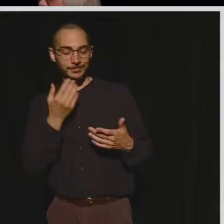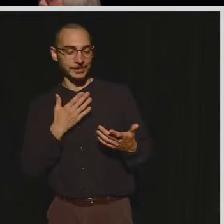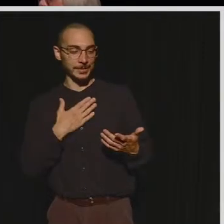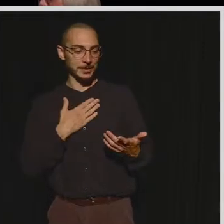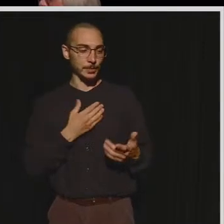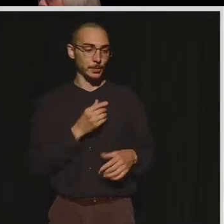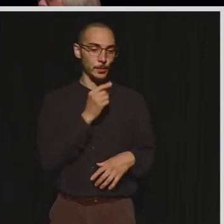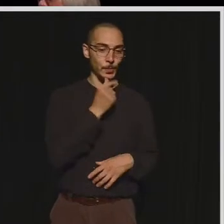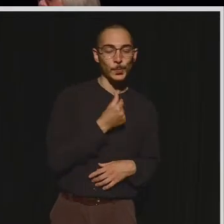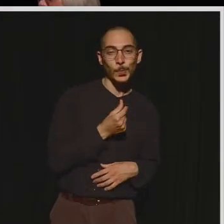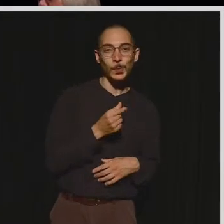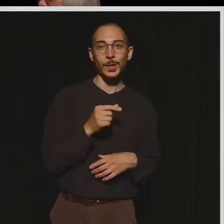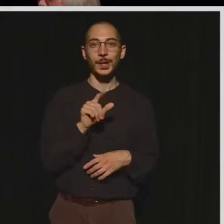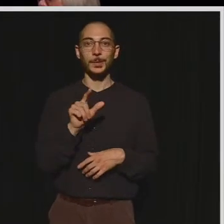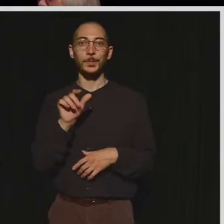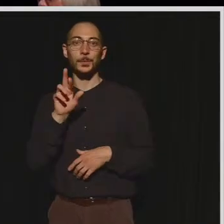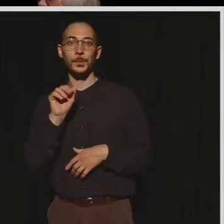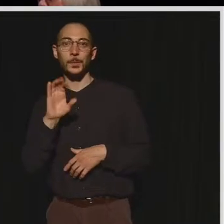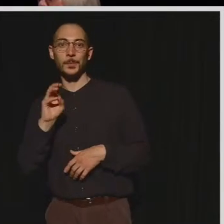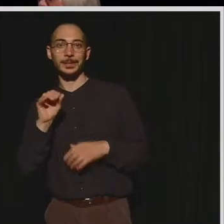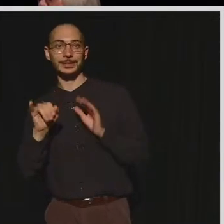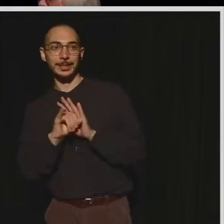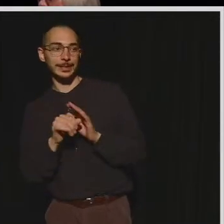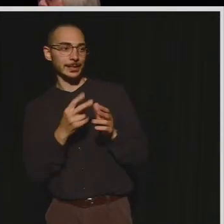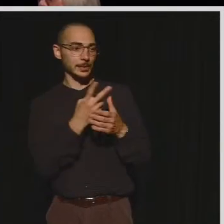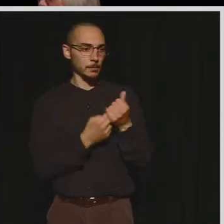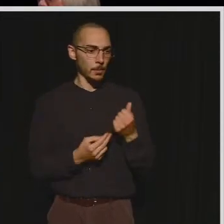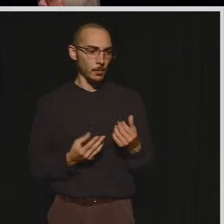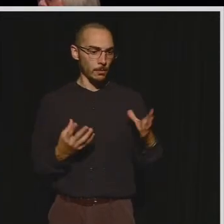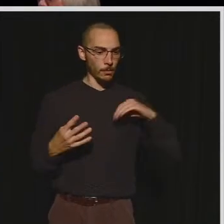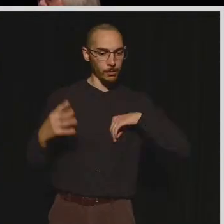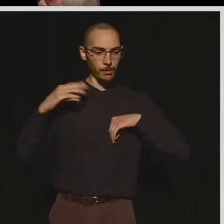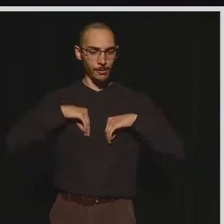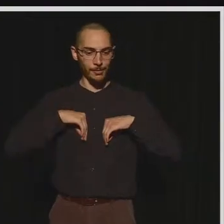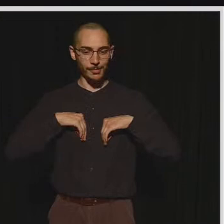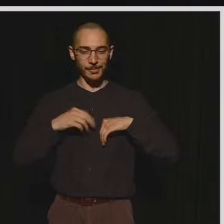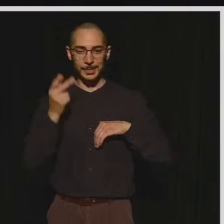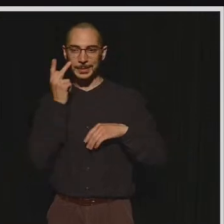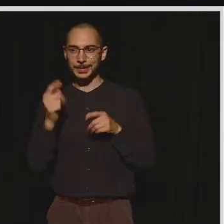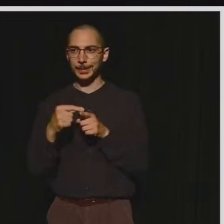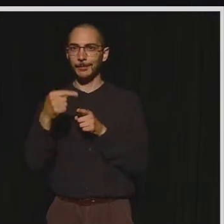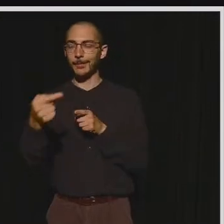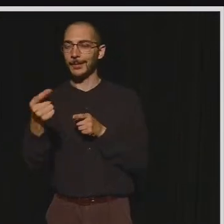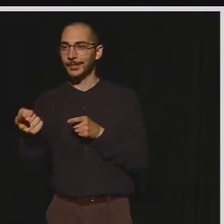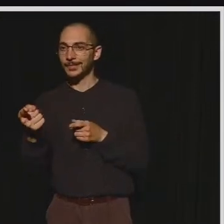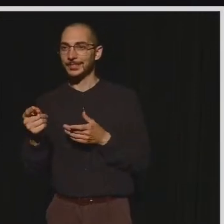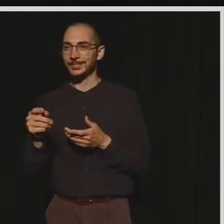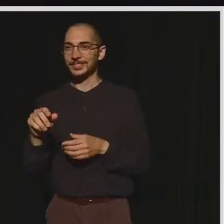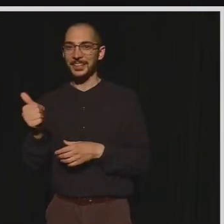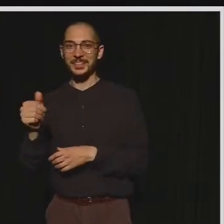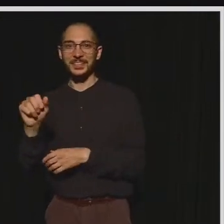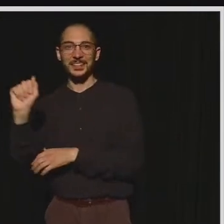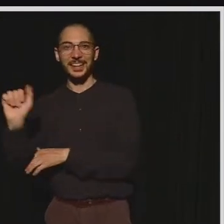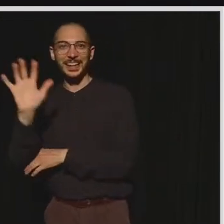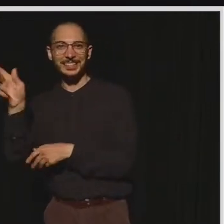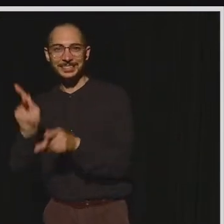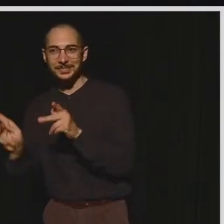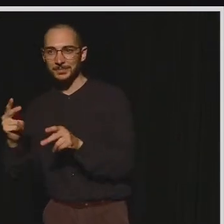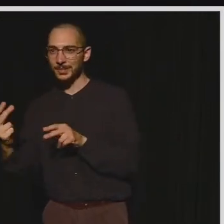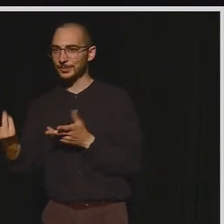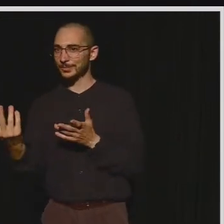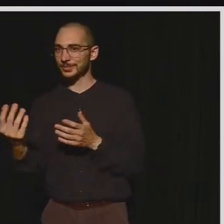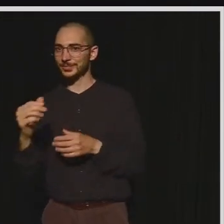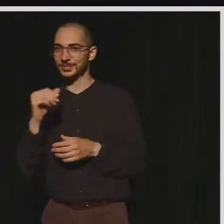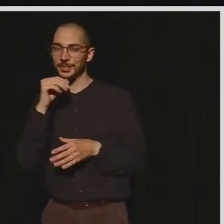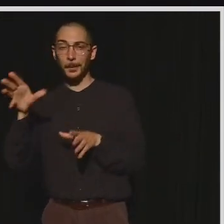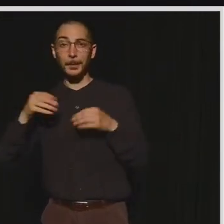you, that, it's hard. Because I got called out by somebody who was like,